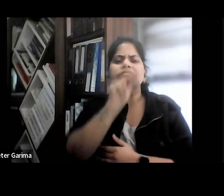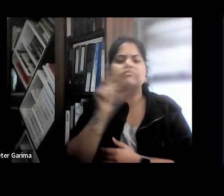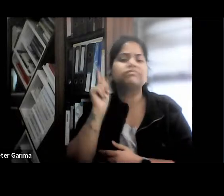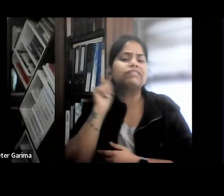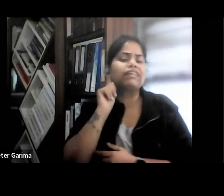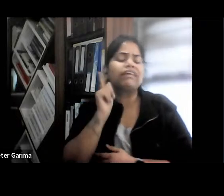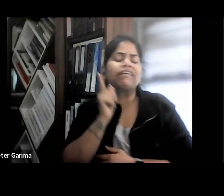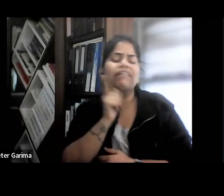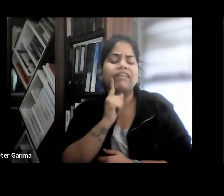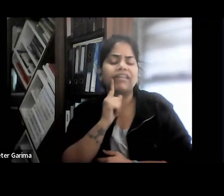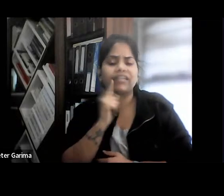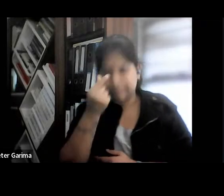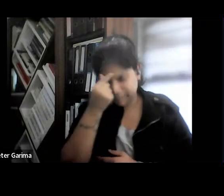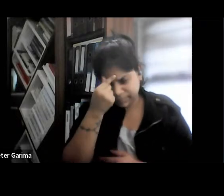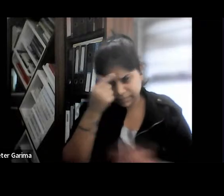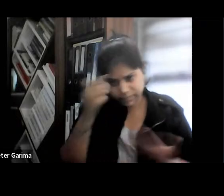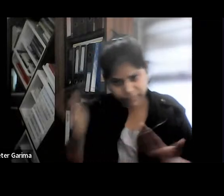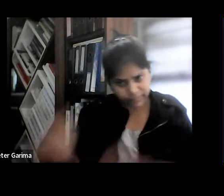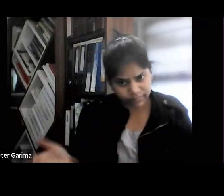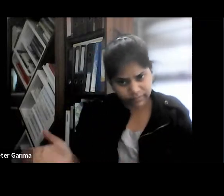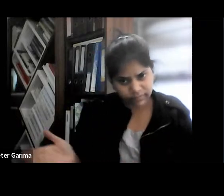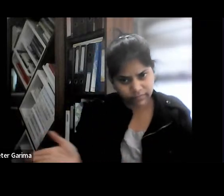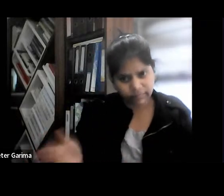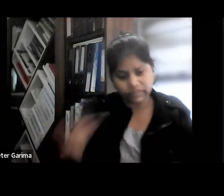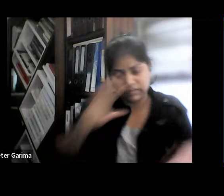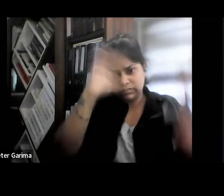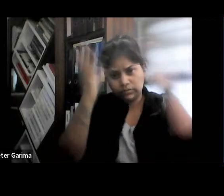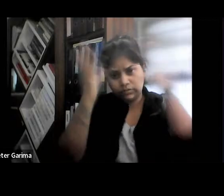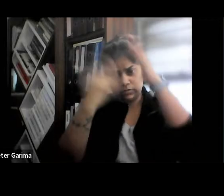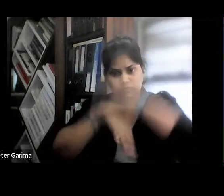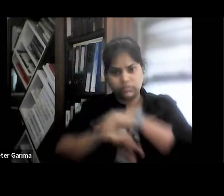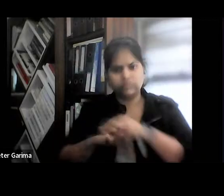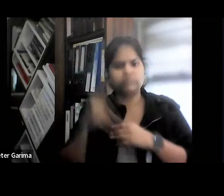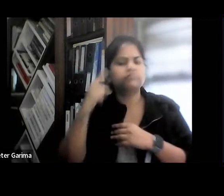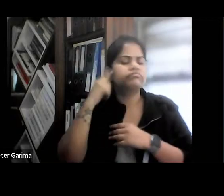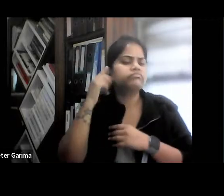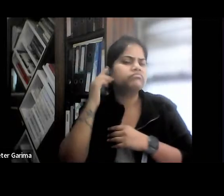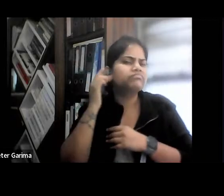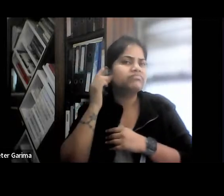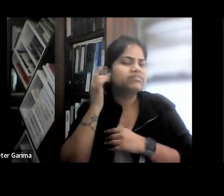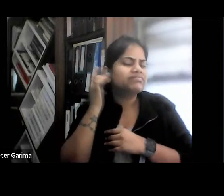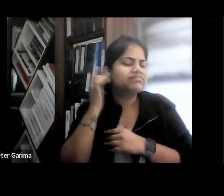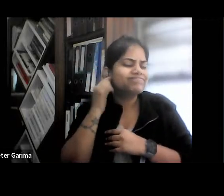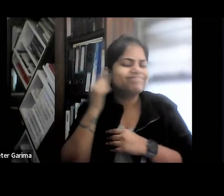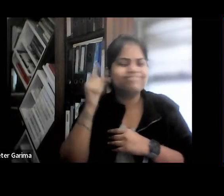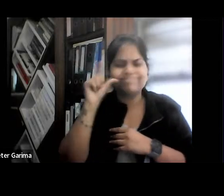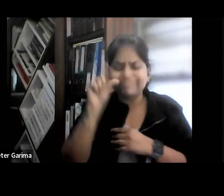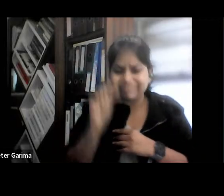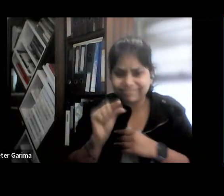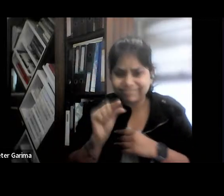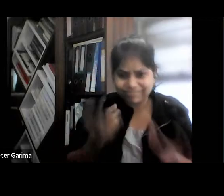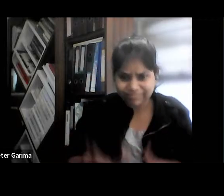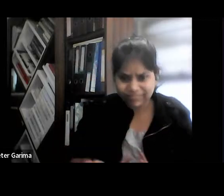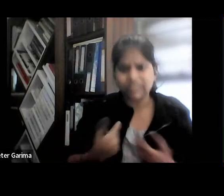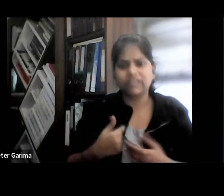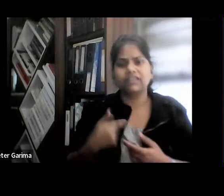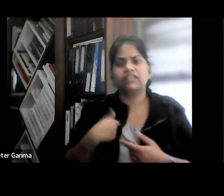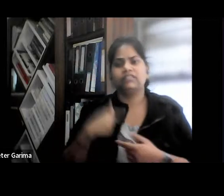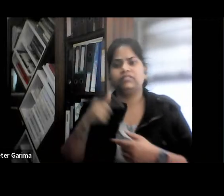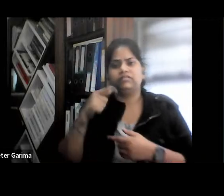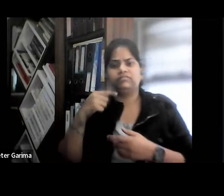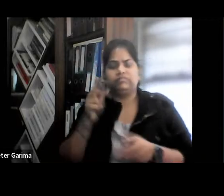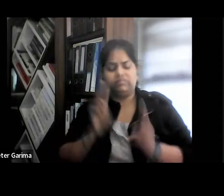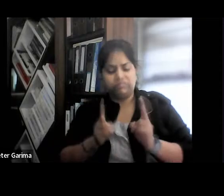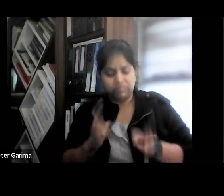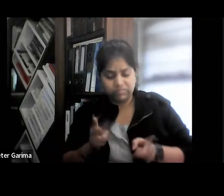products of an ableist worldview that equates impairments in certain parts of the body with a pervasive abnormality and lack in the person